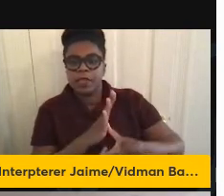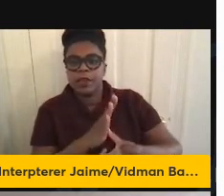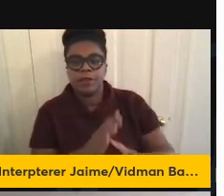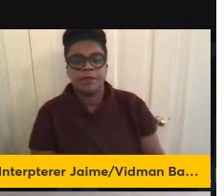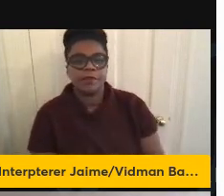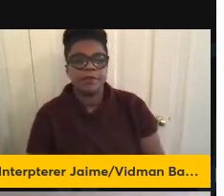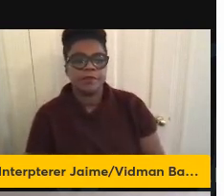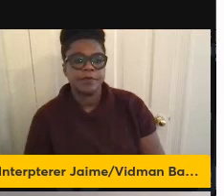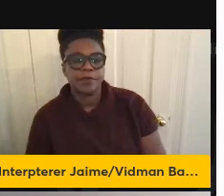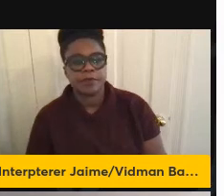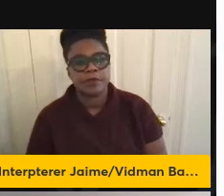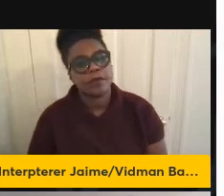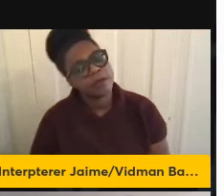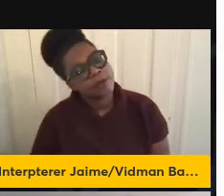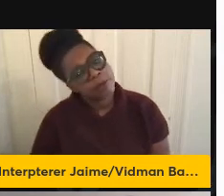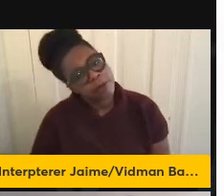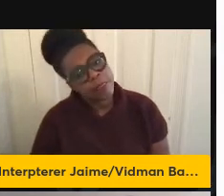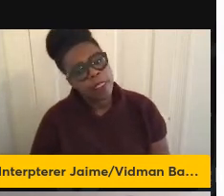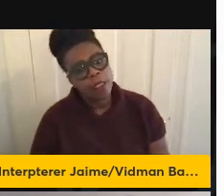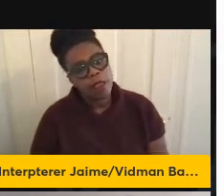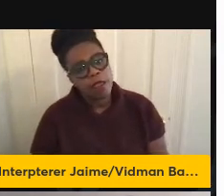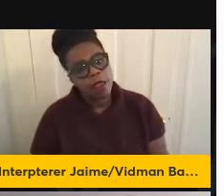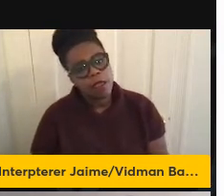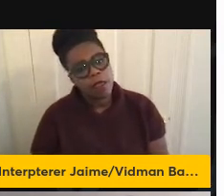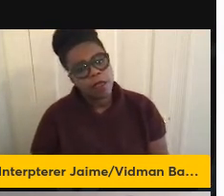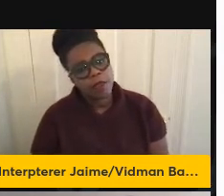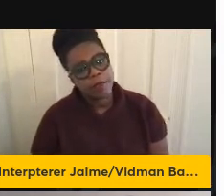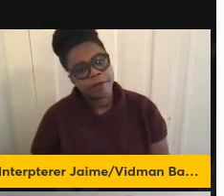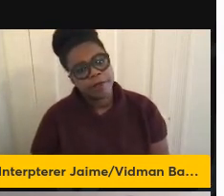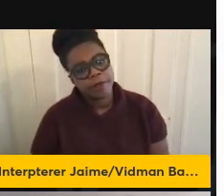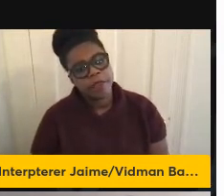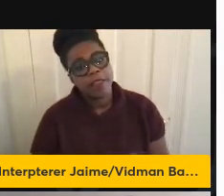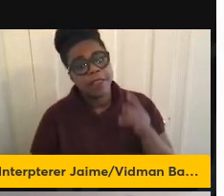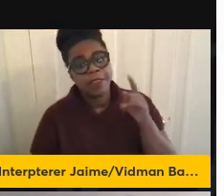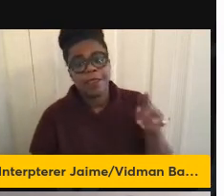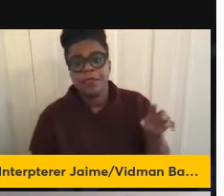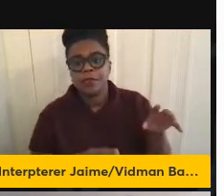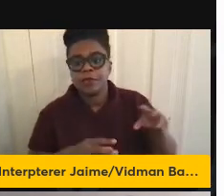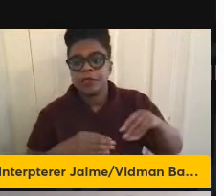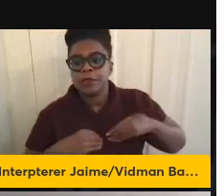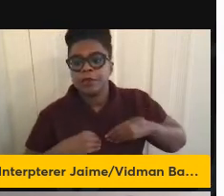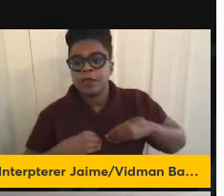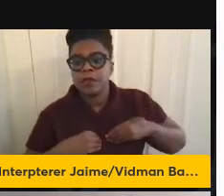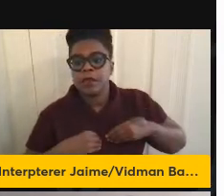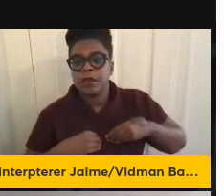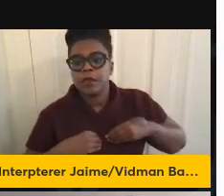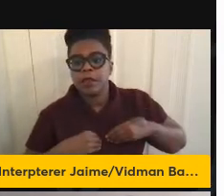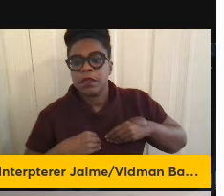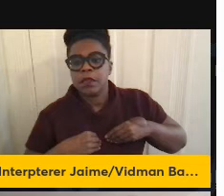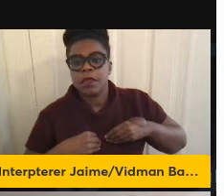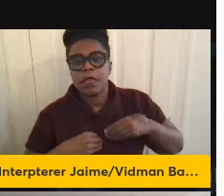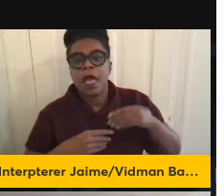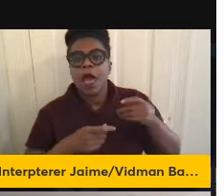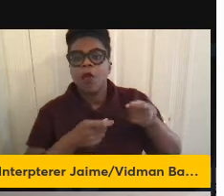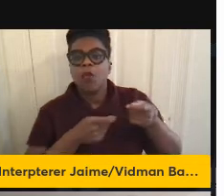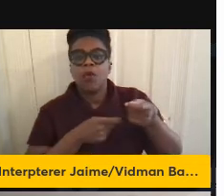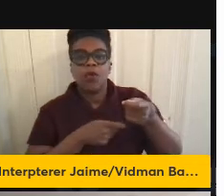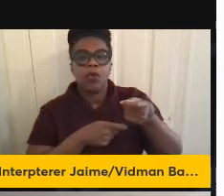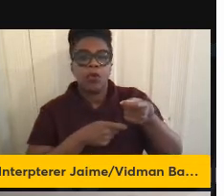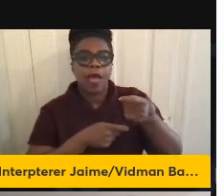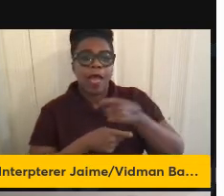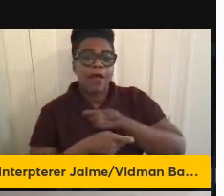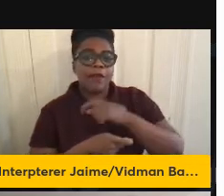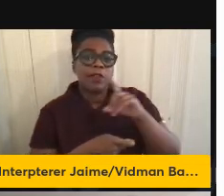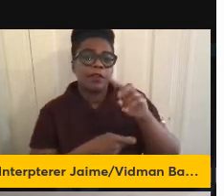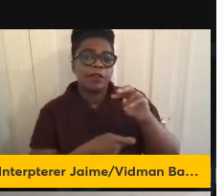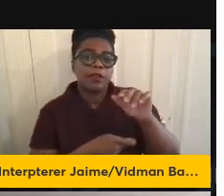So what I want you to do is think of this recipient population as our non-hematopoietic cells and the donor population